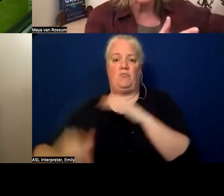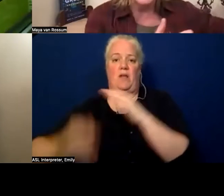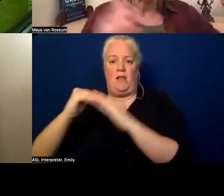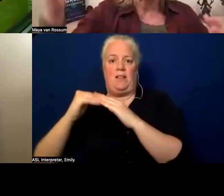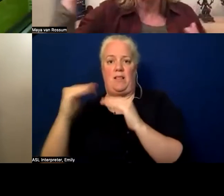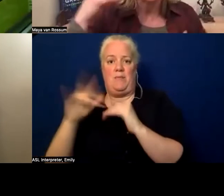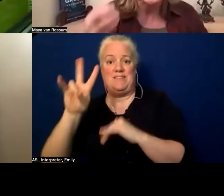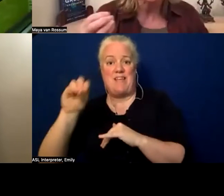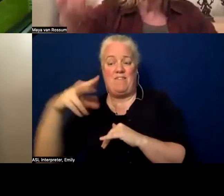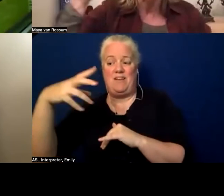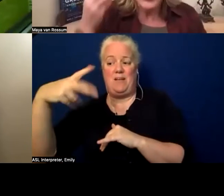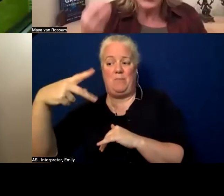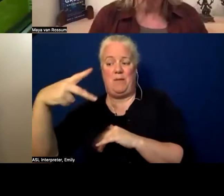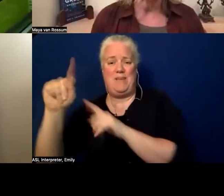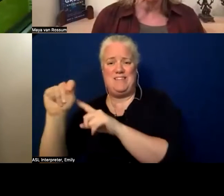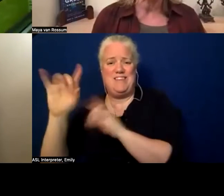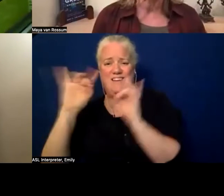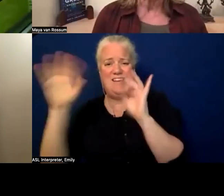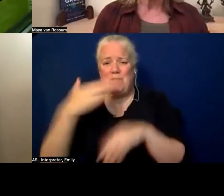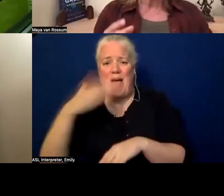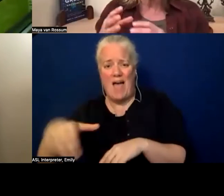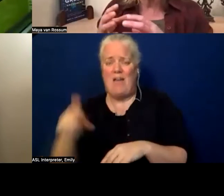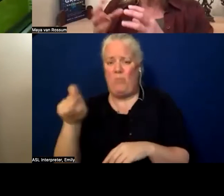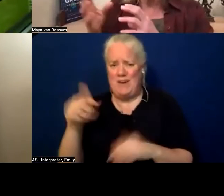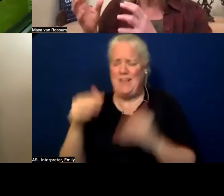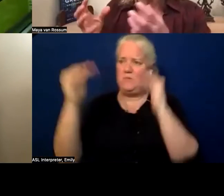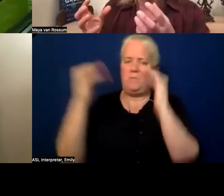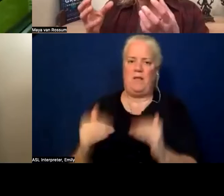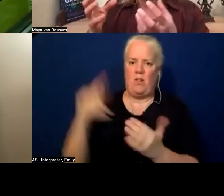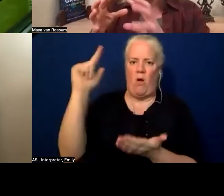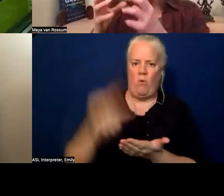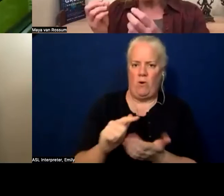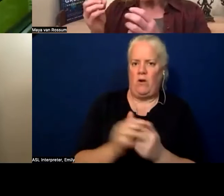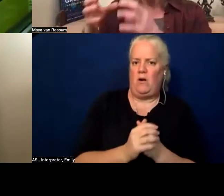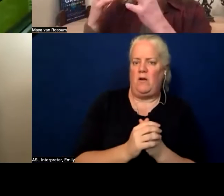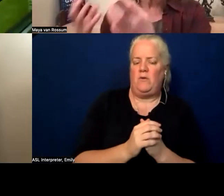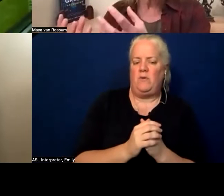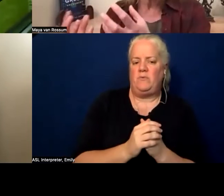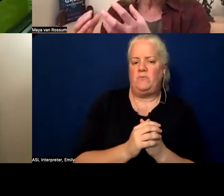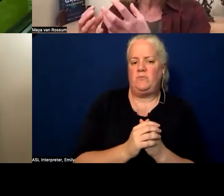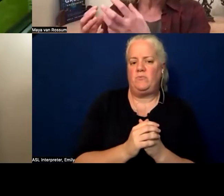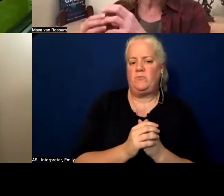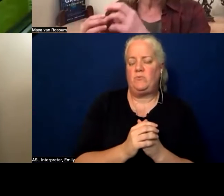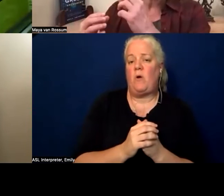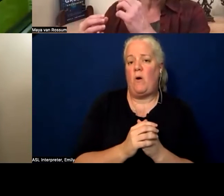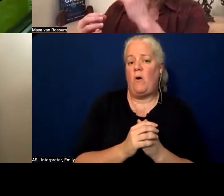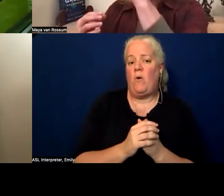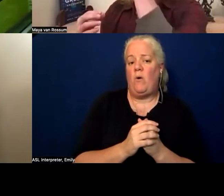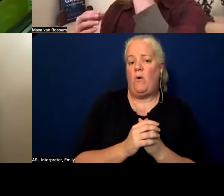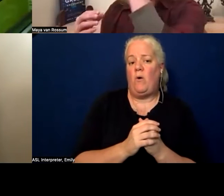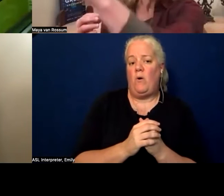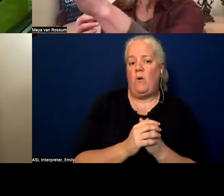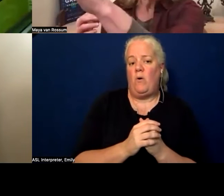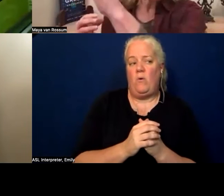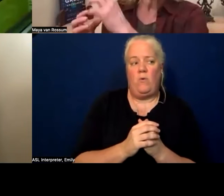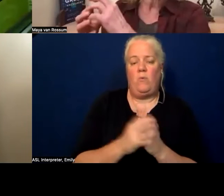how bad that is and how we need to be so much lower. And so by using